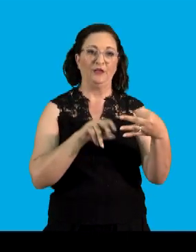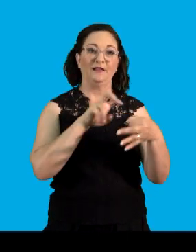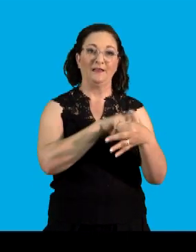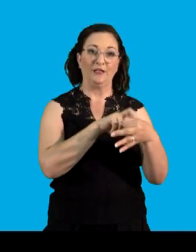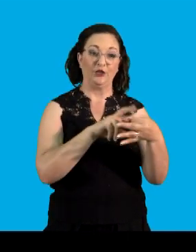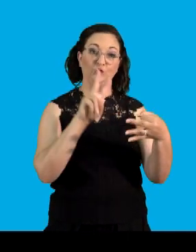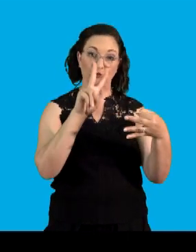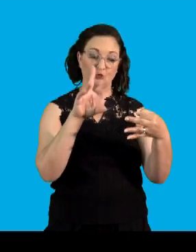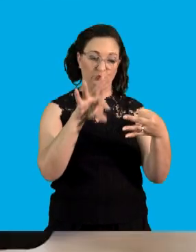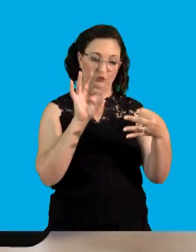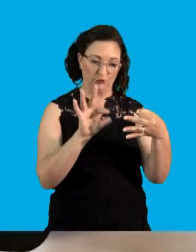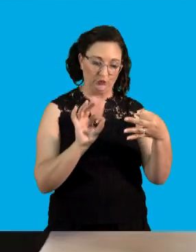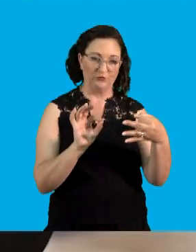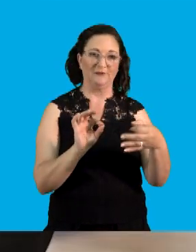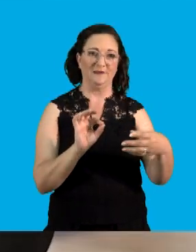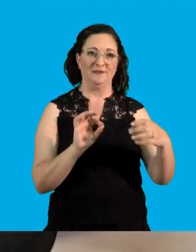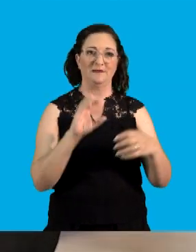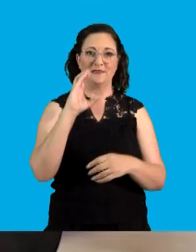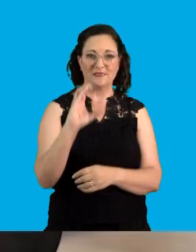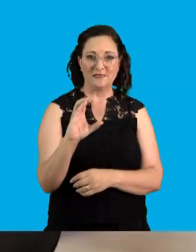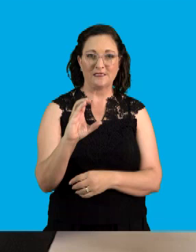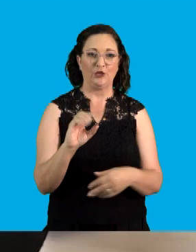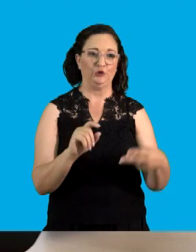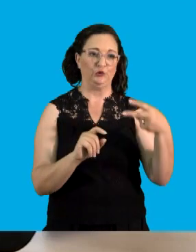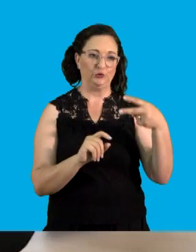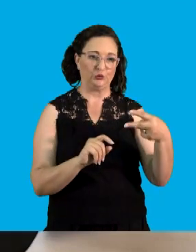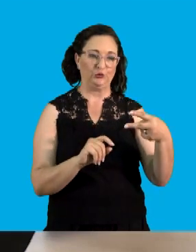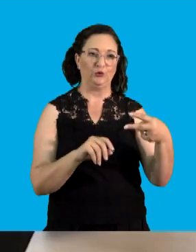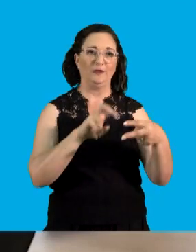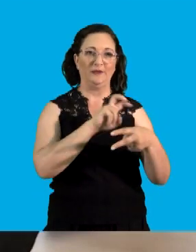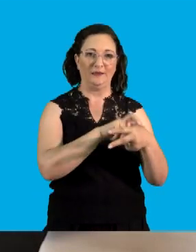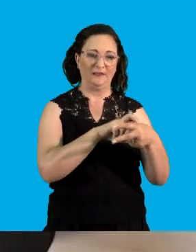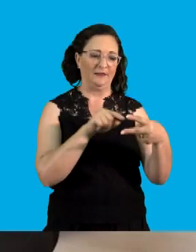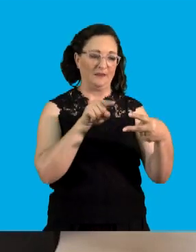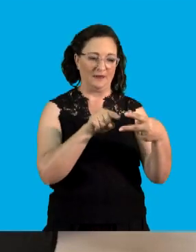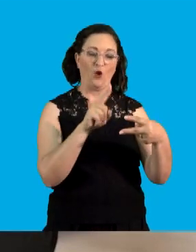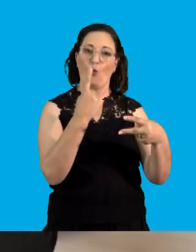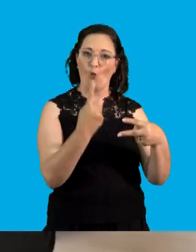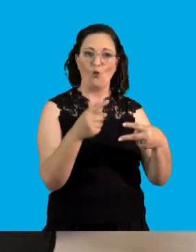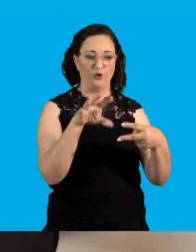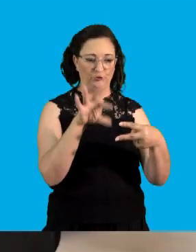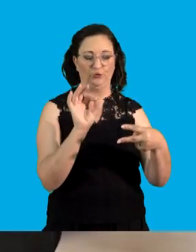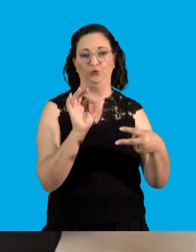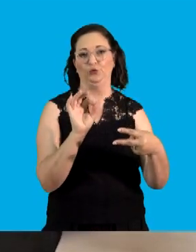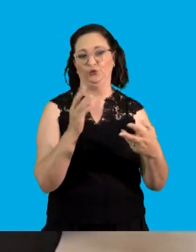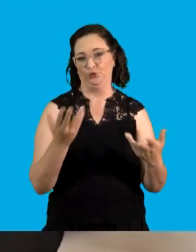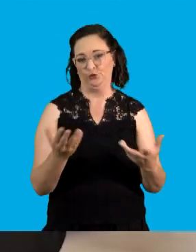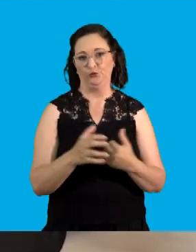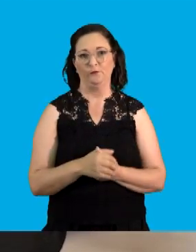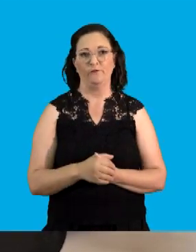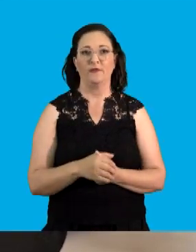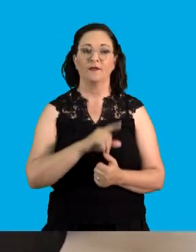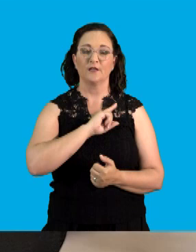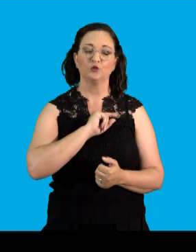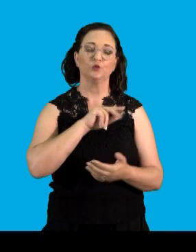to answer any 2. And then section C has got 2 questions. You are required to answer any one of the 2. So